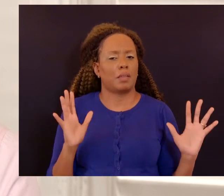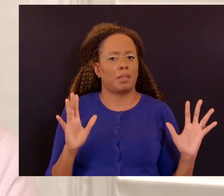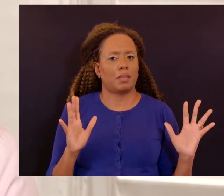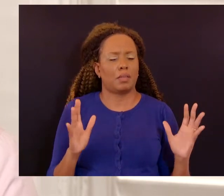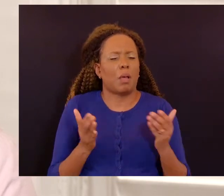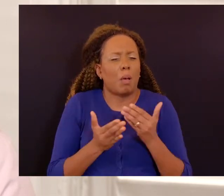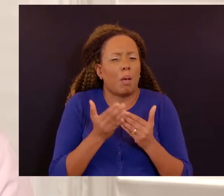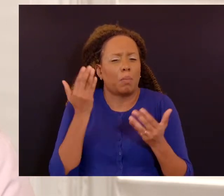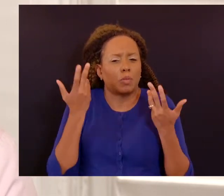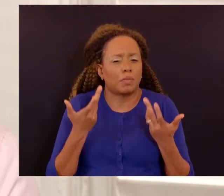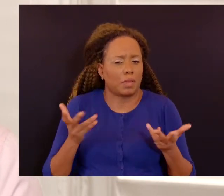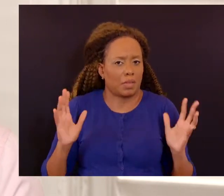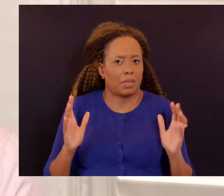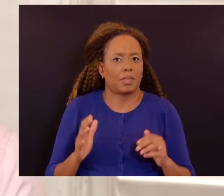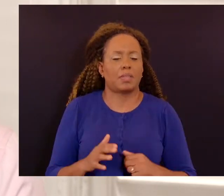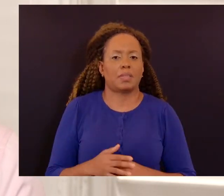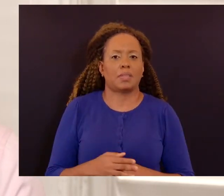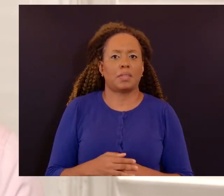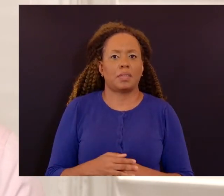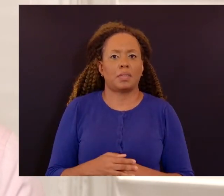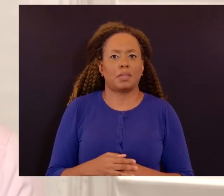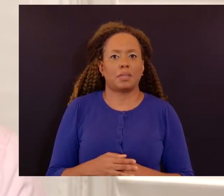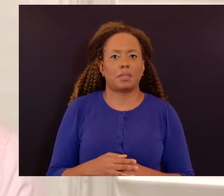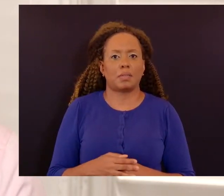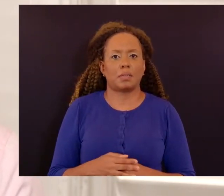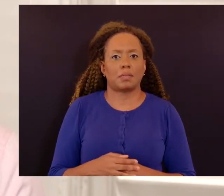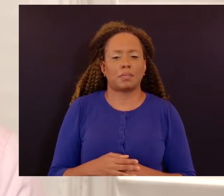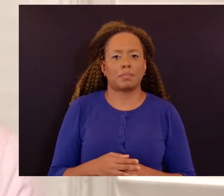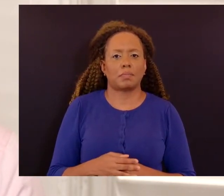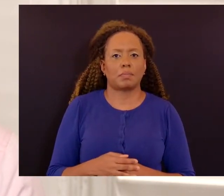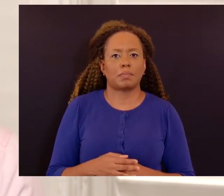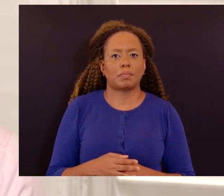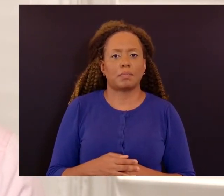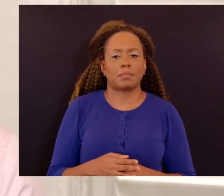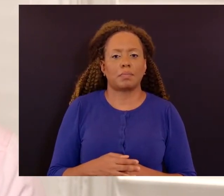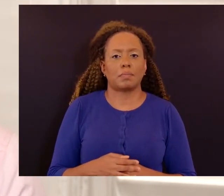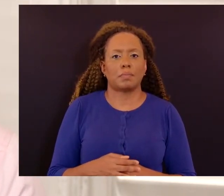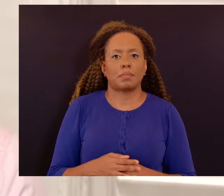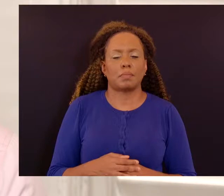reviews. At this stage, there are